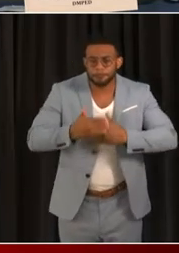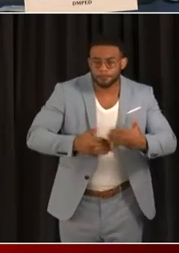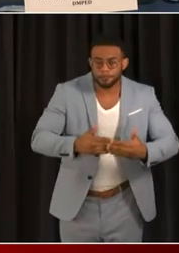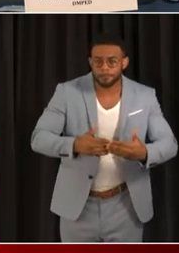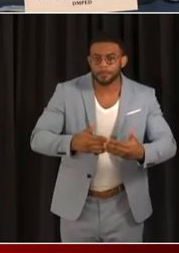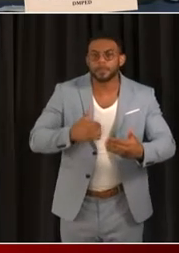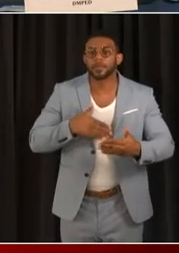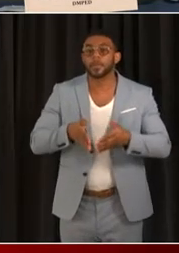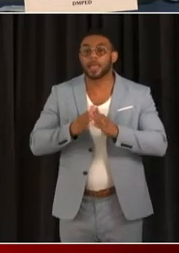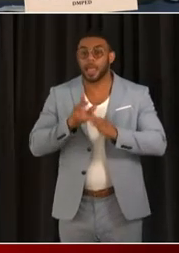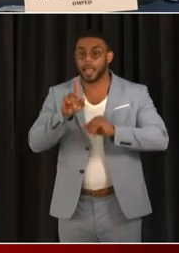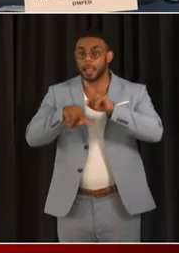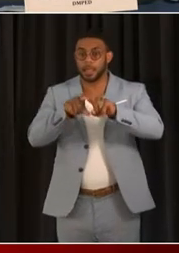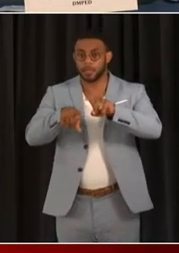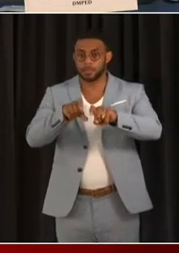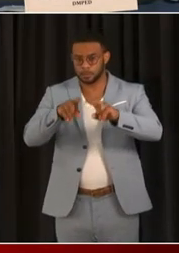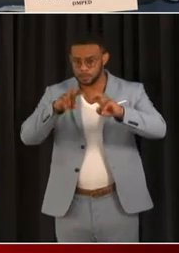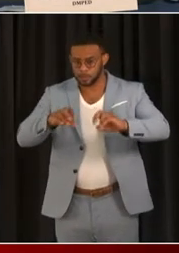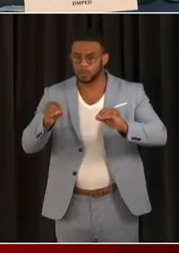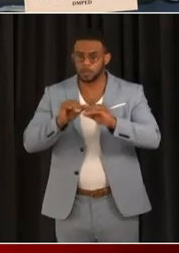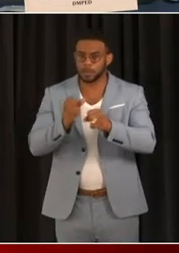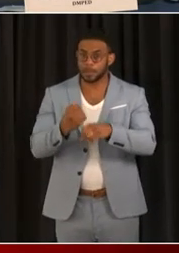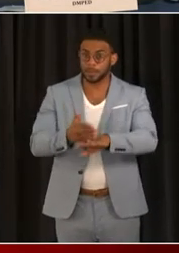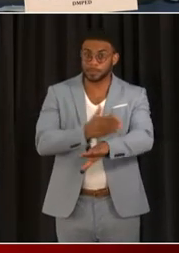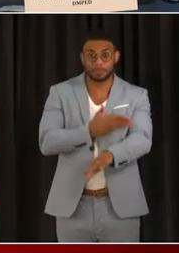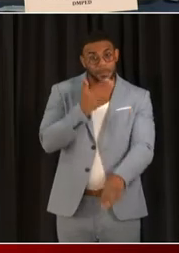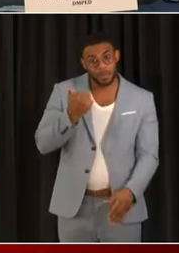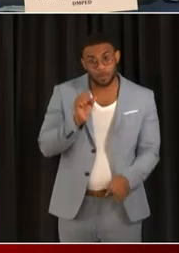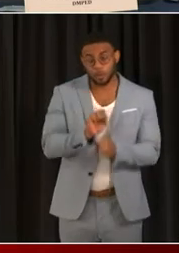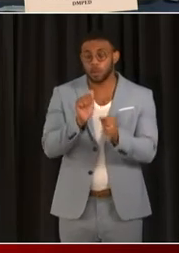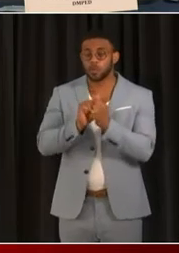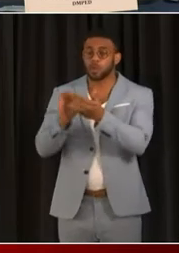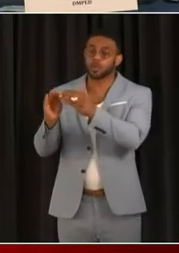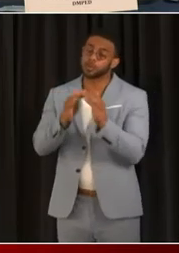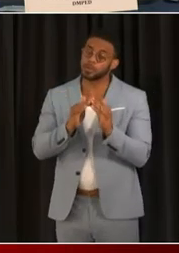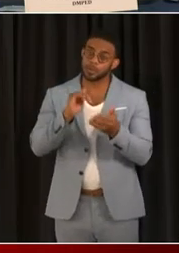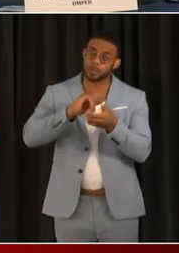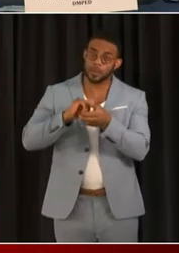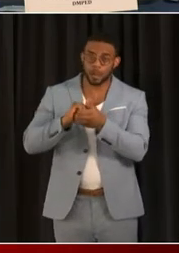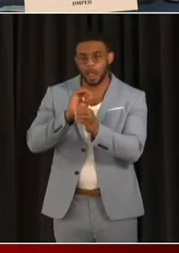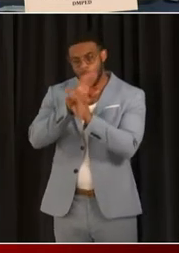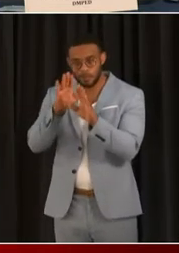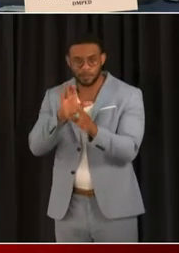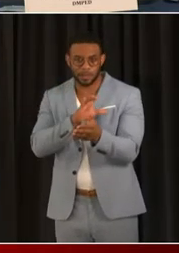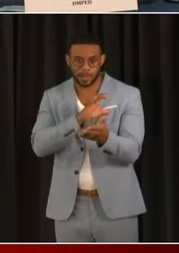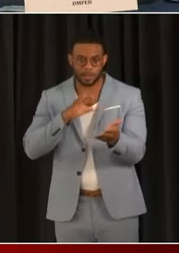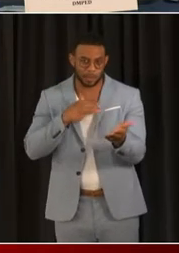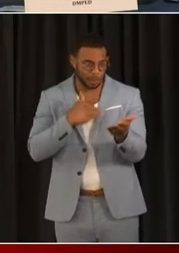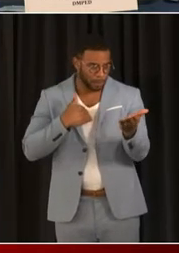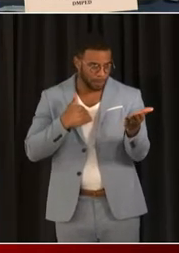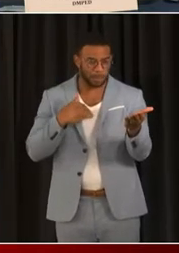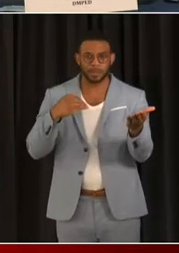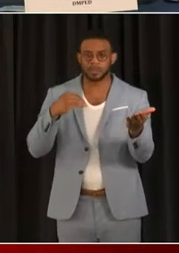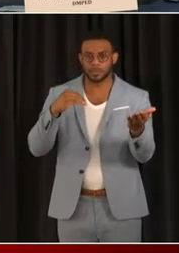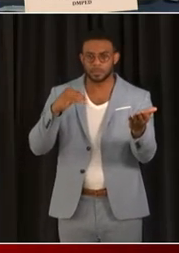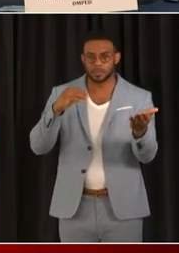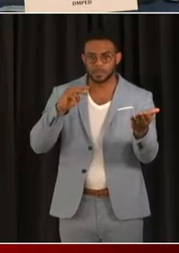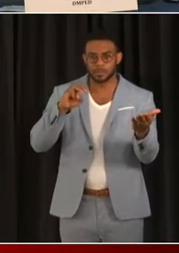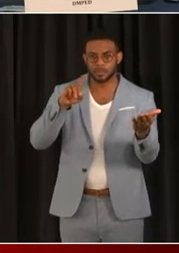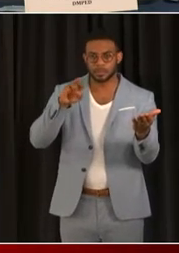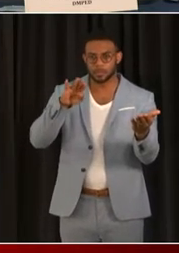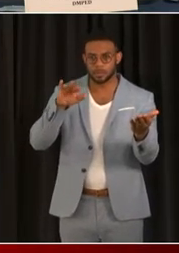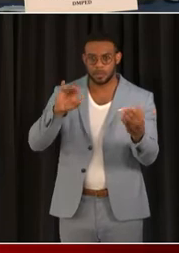this. And we will be asking those questions and examining it, trying to make it better, and working with the community and obviously Councilmember McDuffie's office to